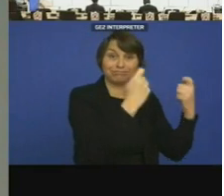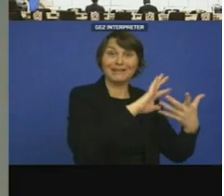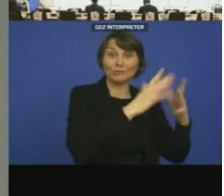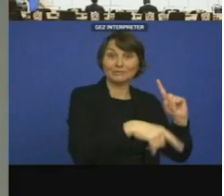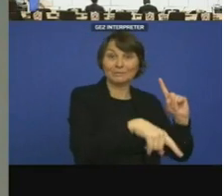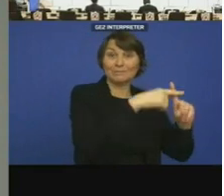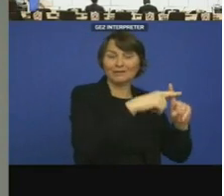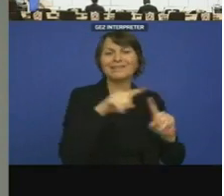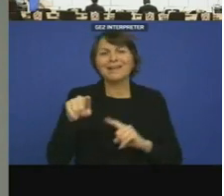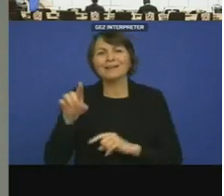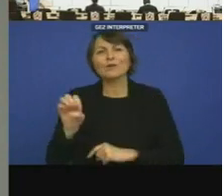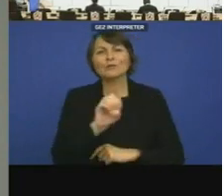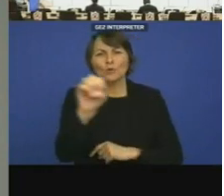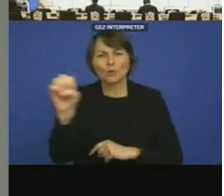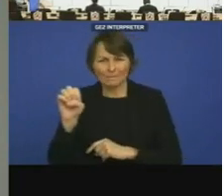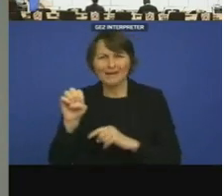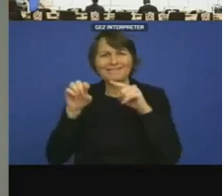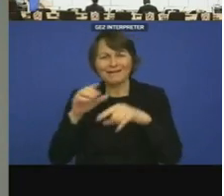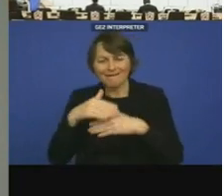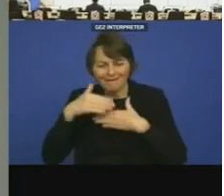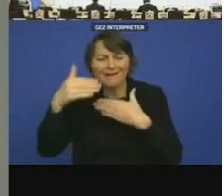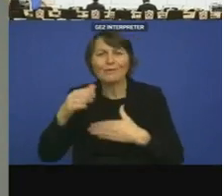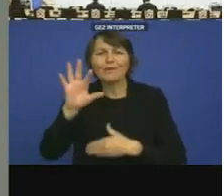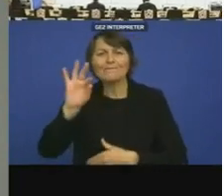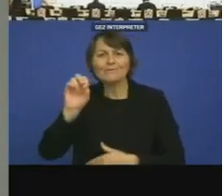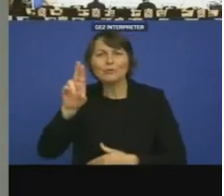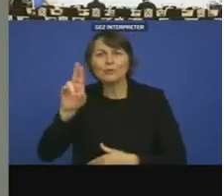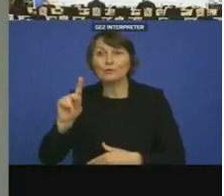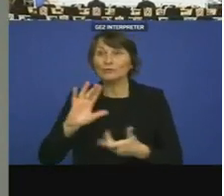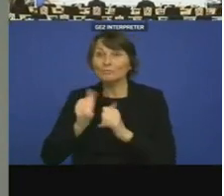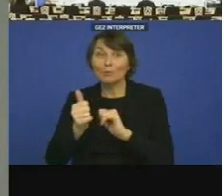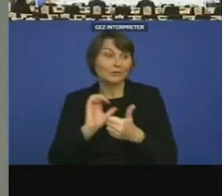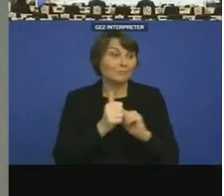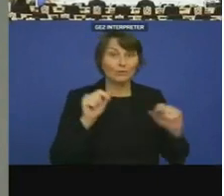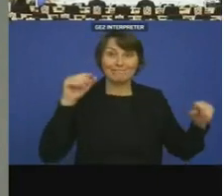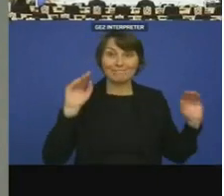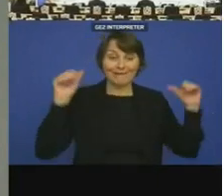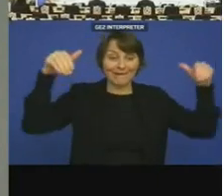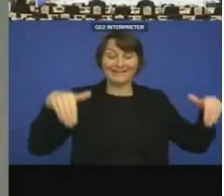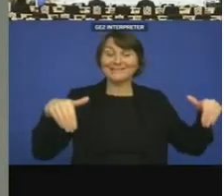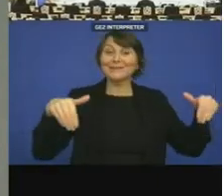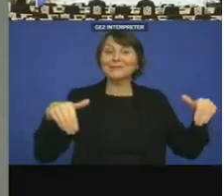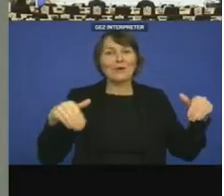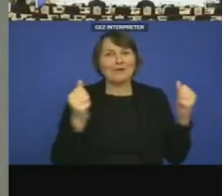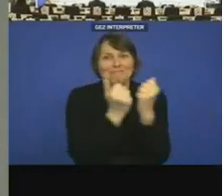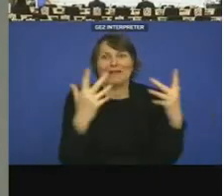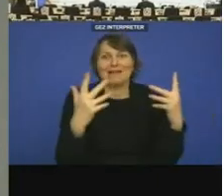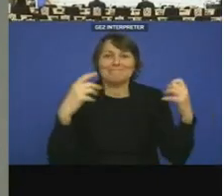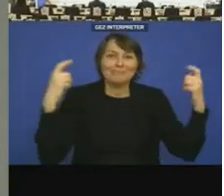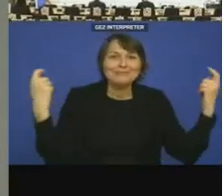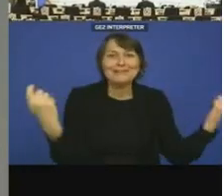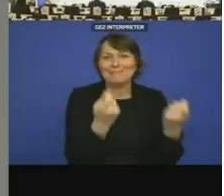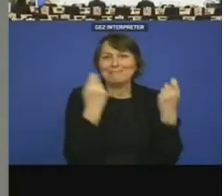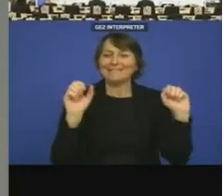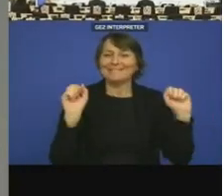Youth. And sport will play a key role in both. We have plenty to celebrate. First, we